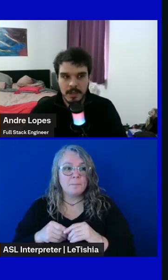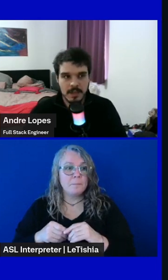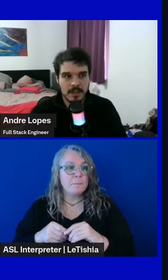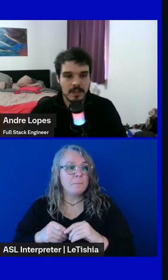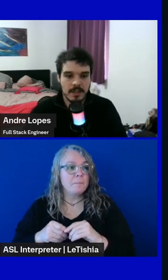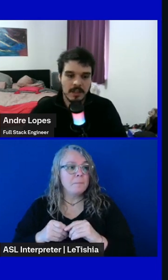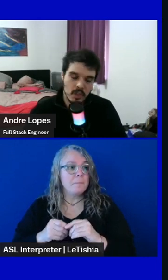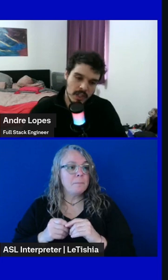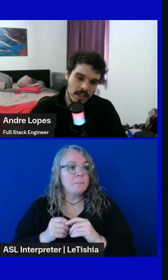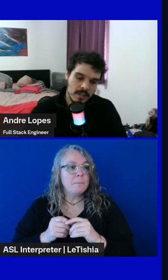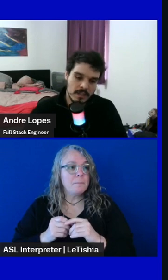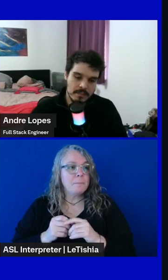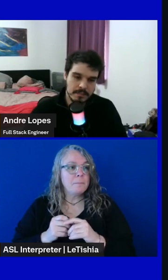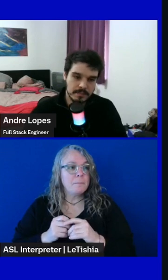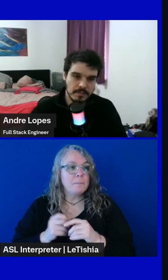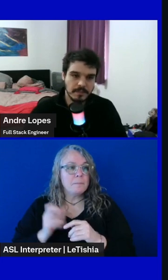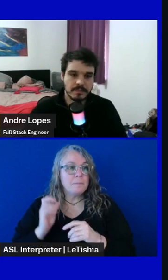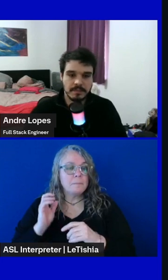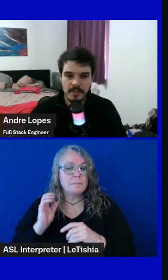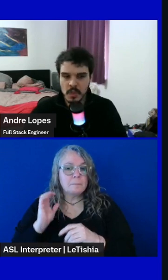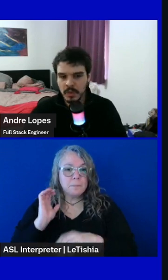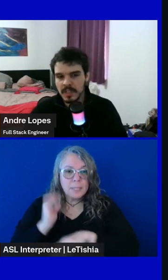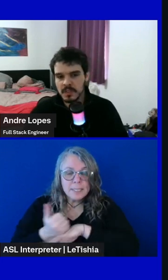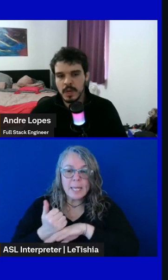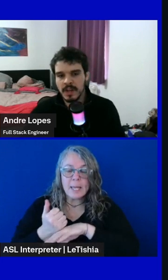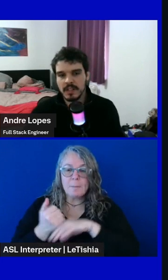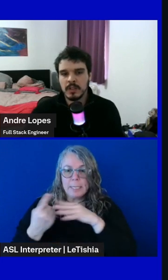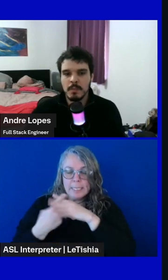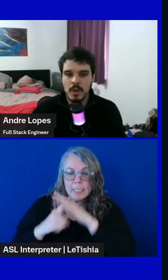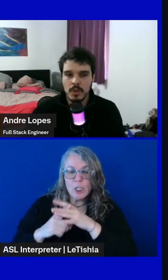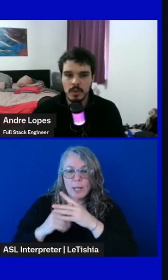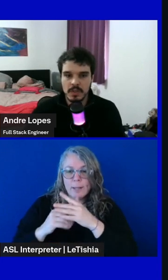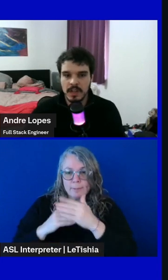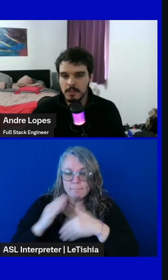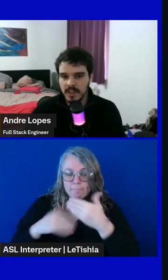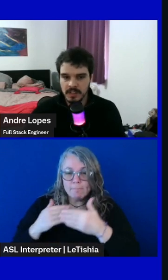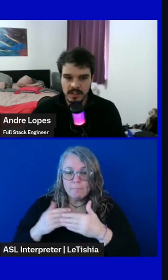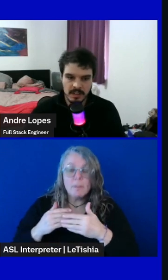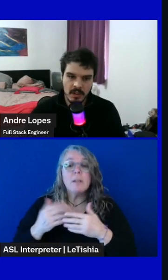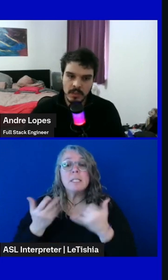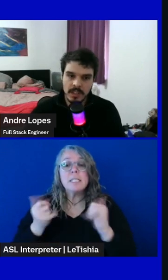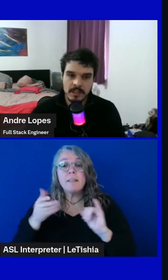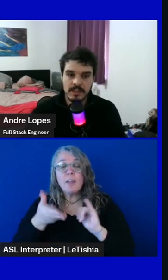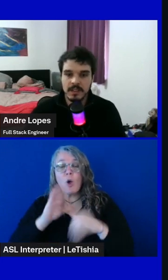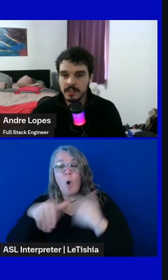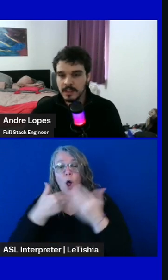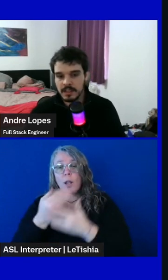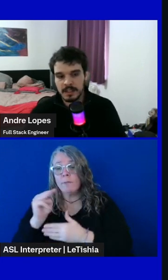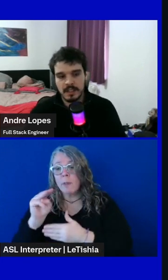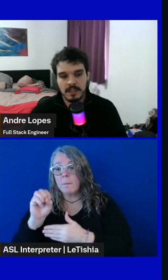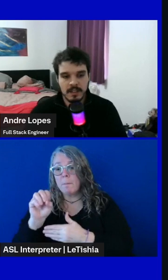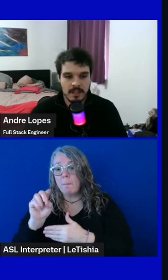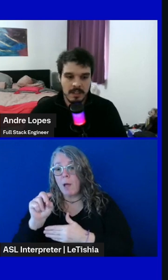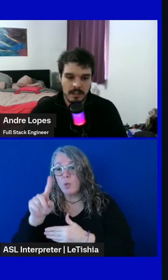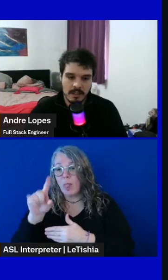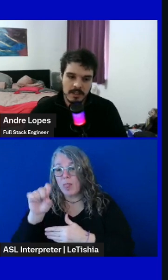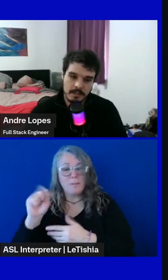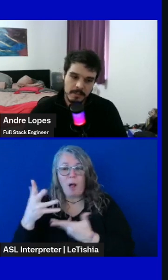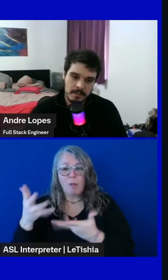setting up, initializing. So here is where all the modules and providers are downloaded.